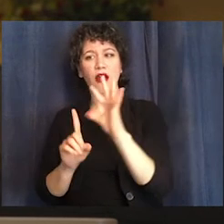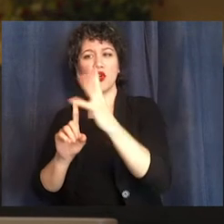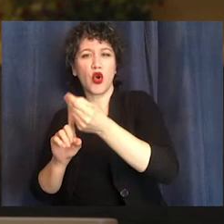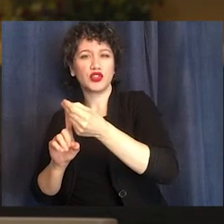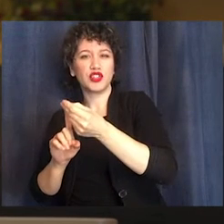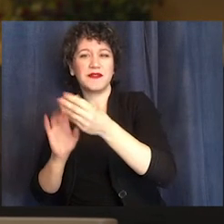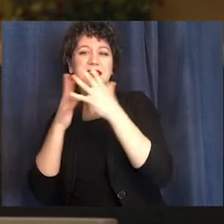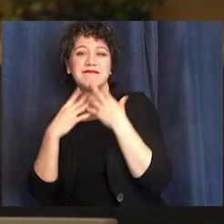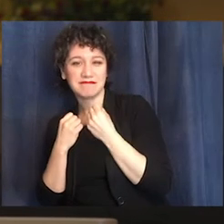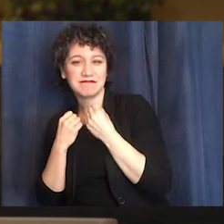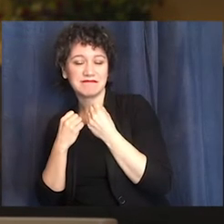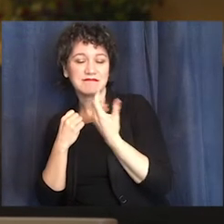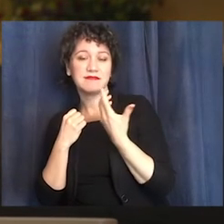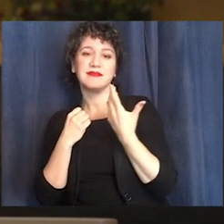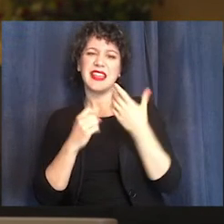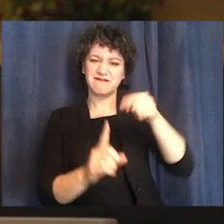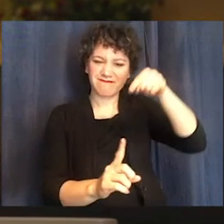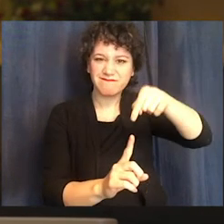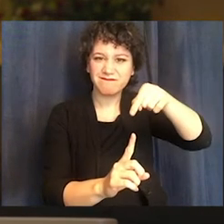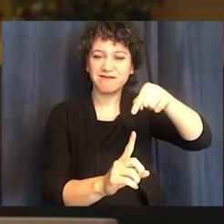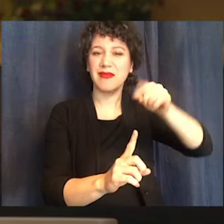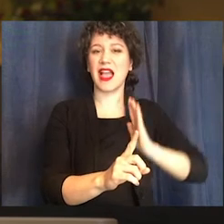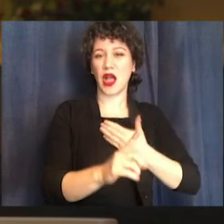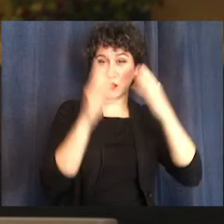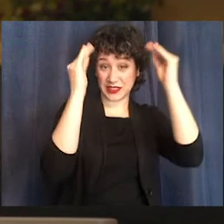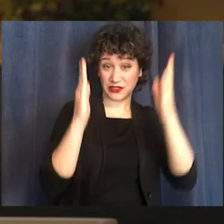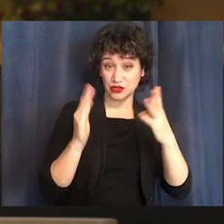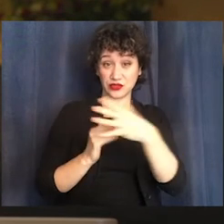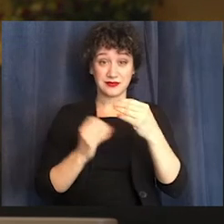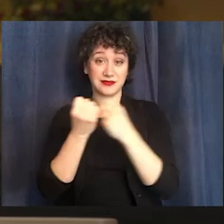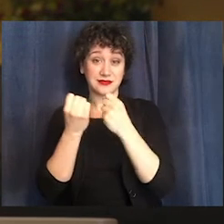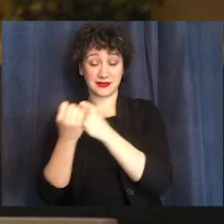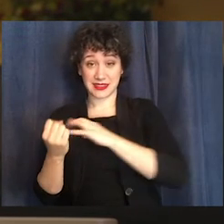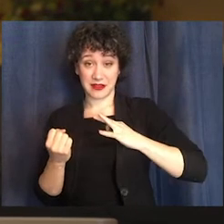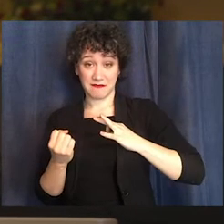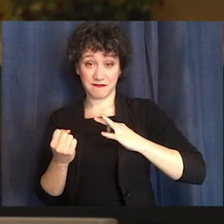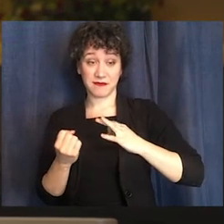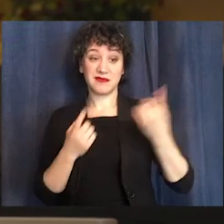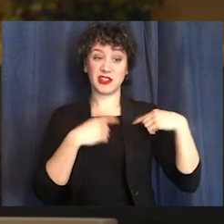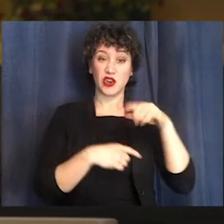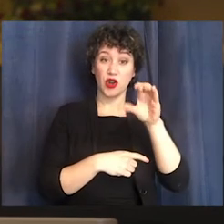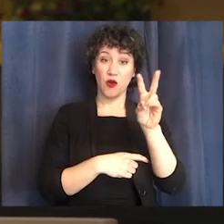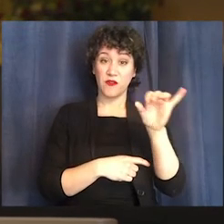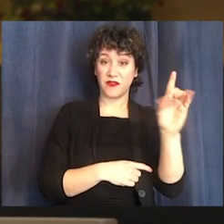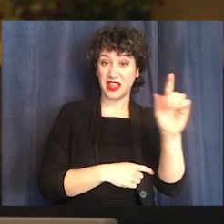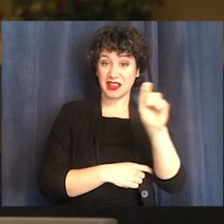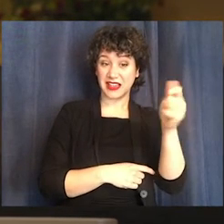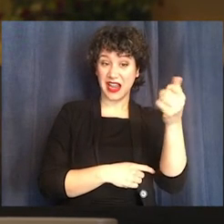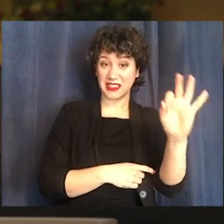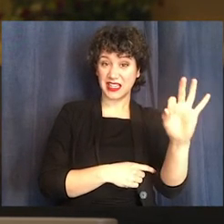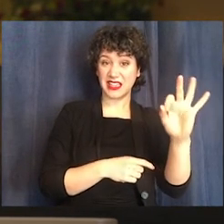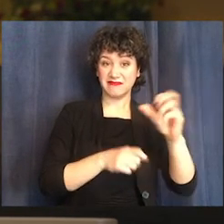of this effort begins with our teachers and our support staff. The school closure during COVID-19 pandemic has presented the world